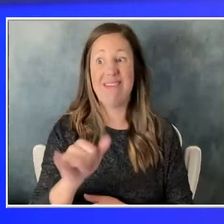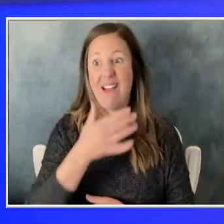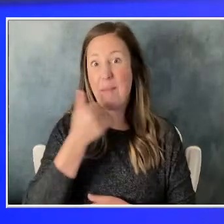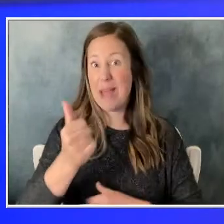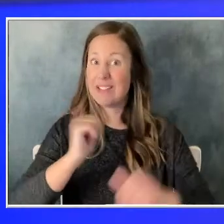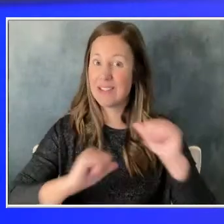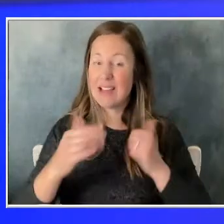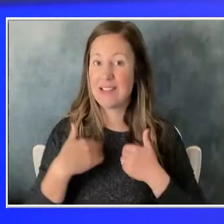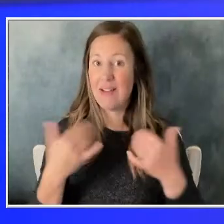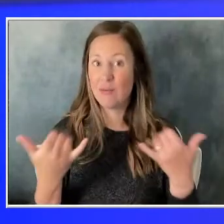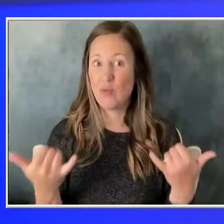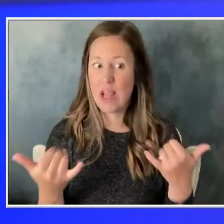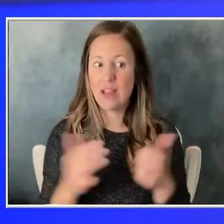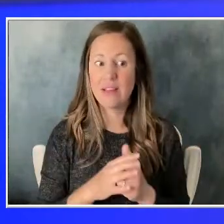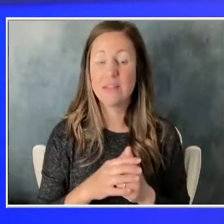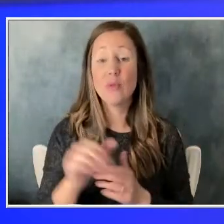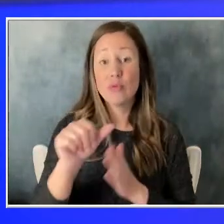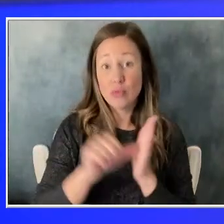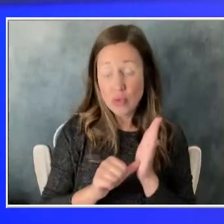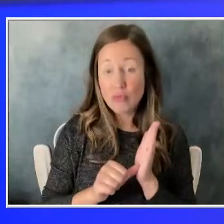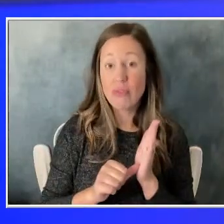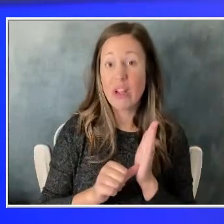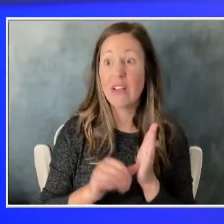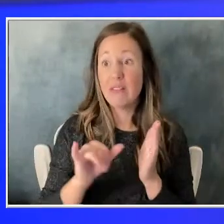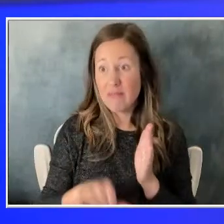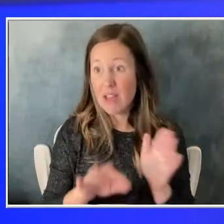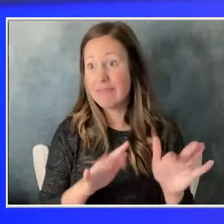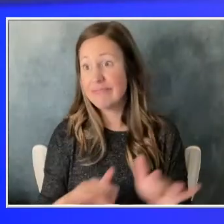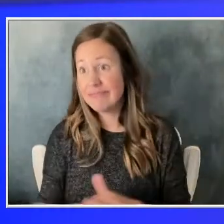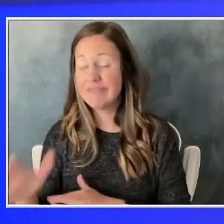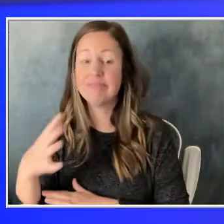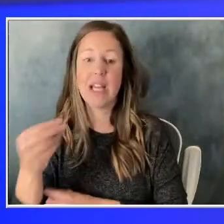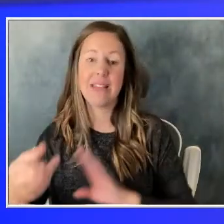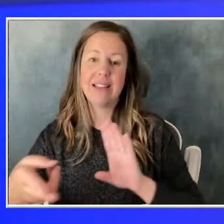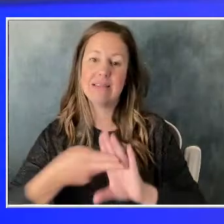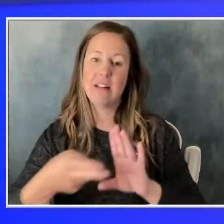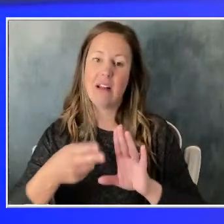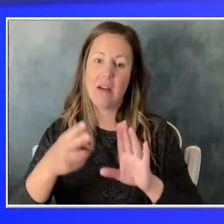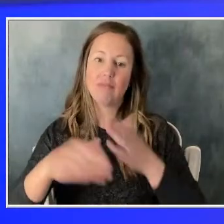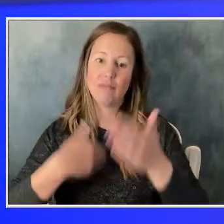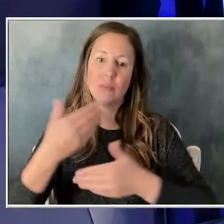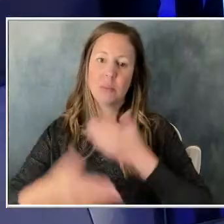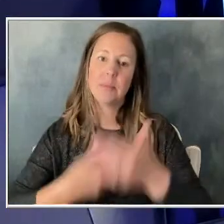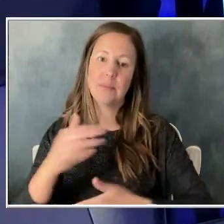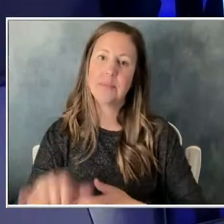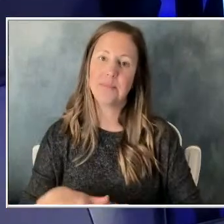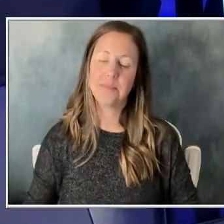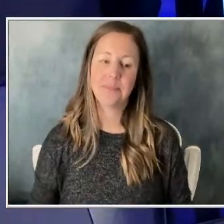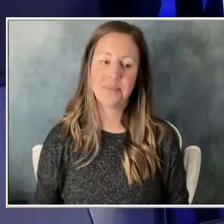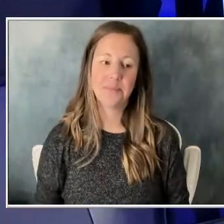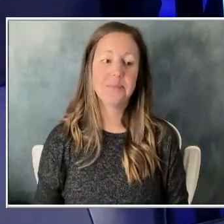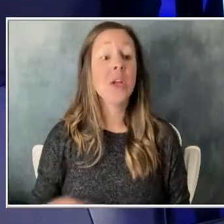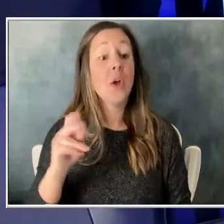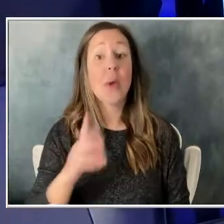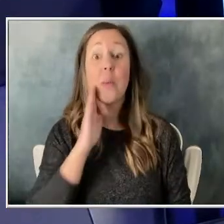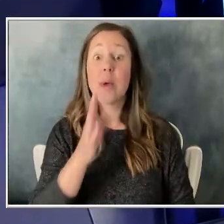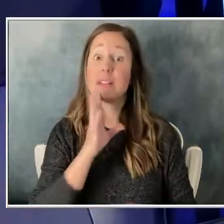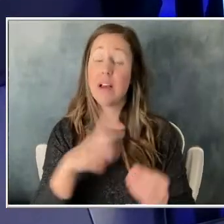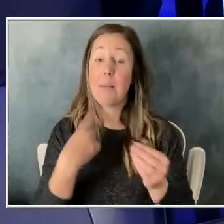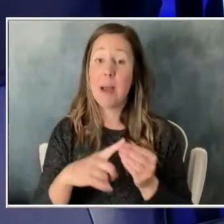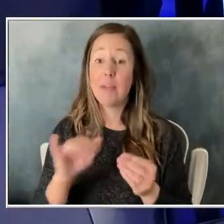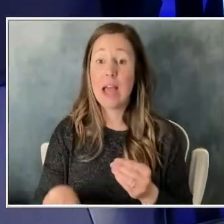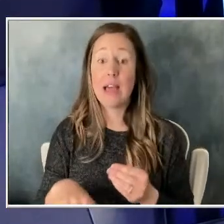and while we still have to consider diagnostic processing, which is called laparoscopically. So we're going to talk about that. Dr. Alcaz, that's where you come